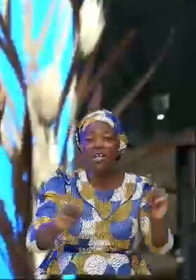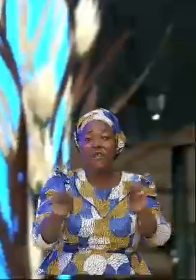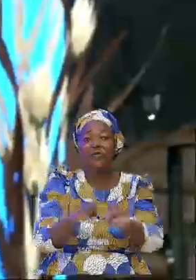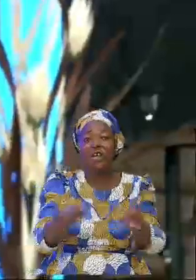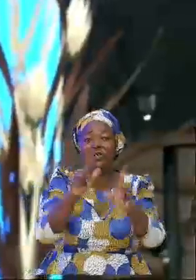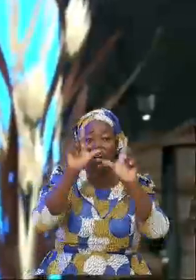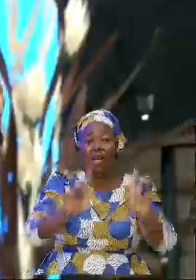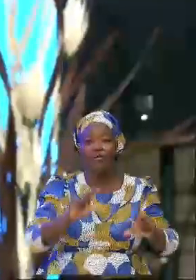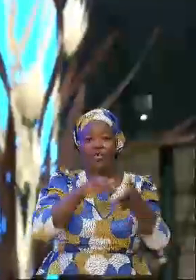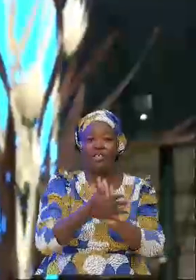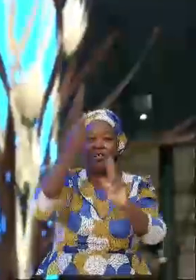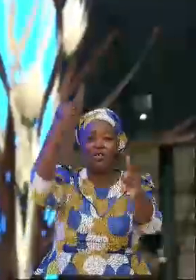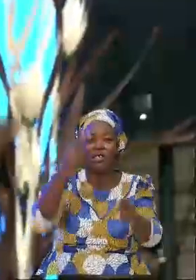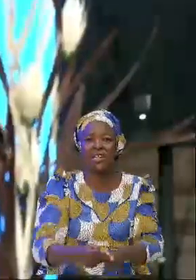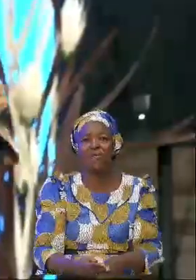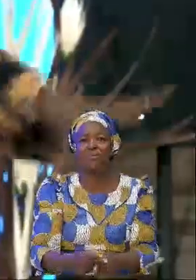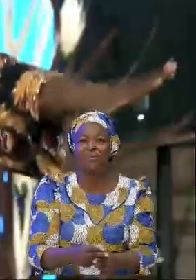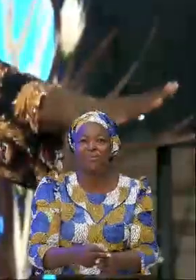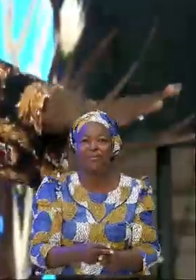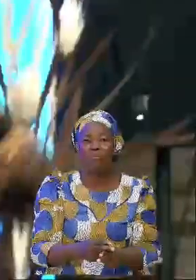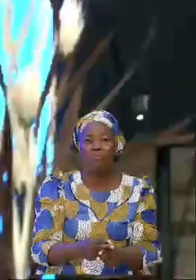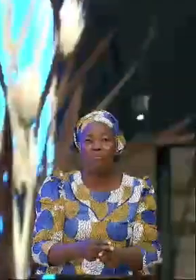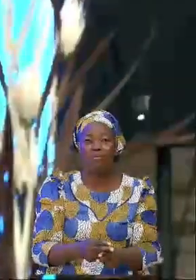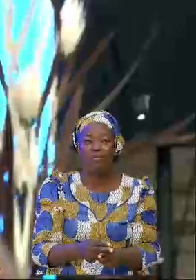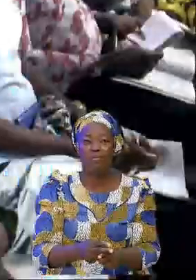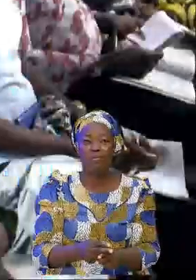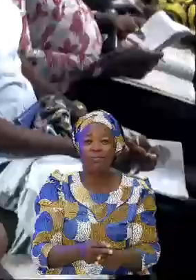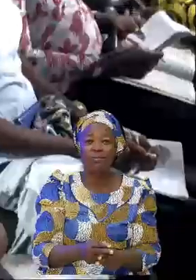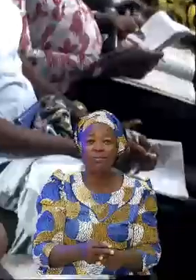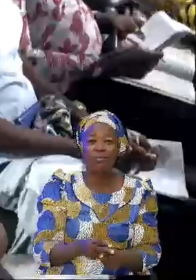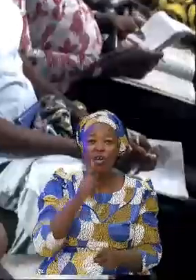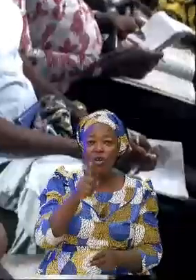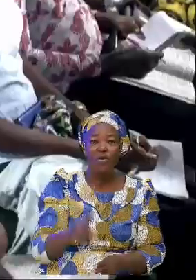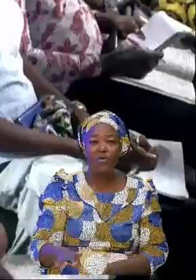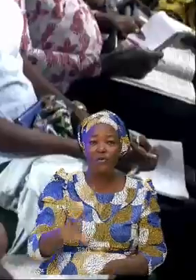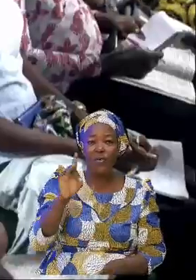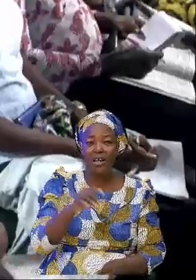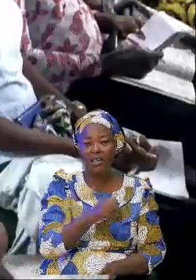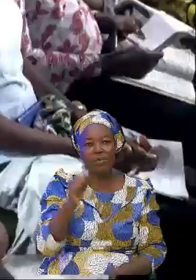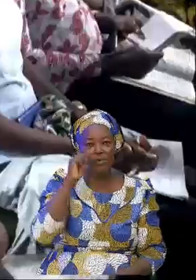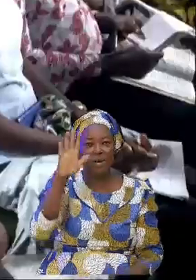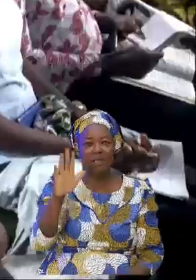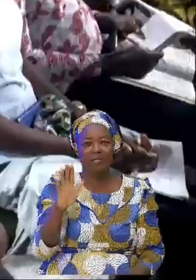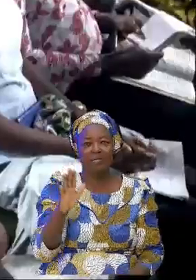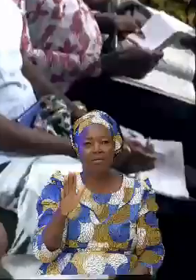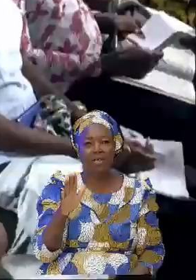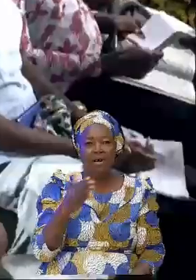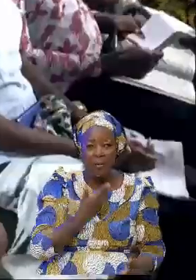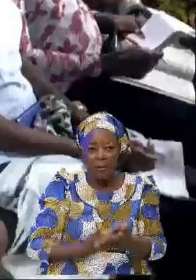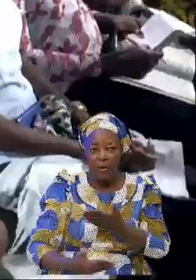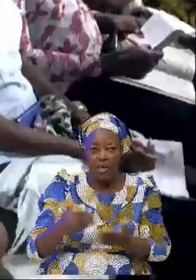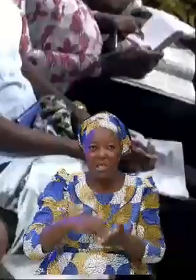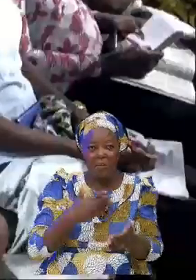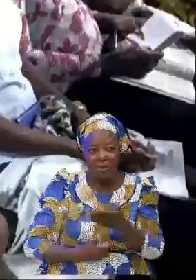will make you an overcomer, even at your level, in Jesus' name.